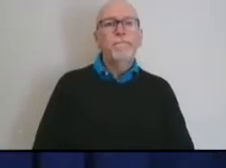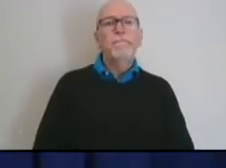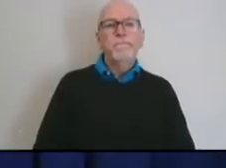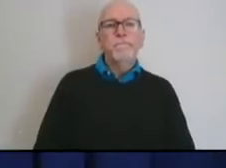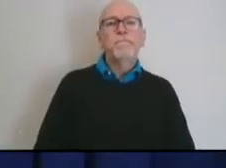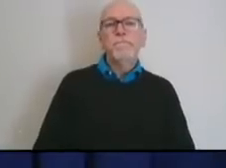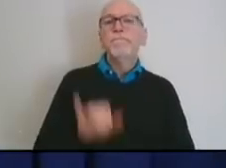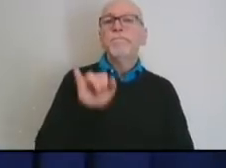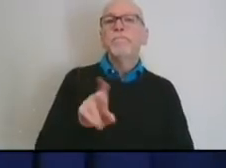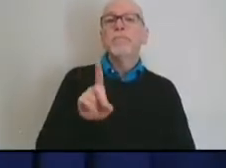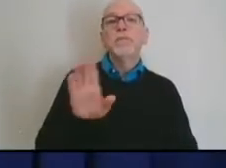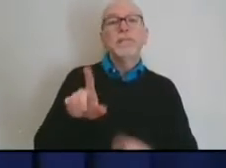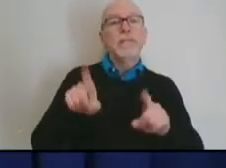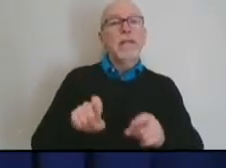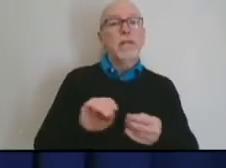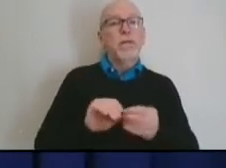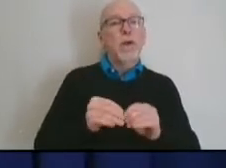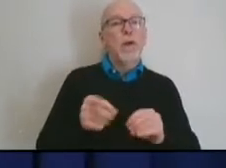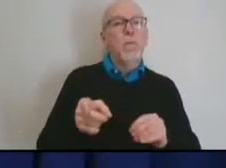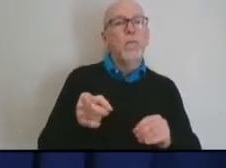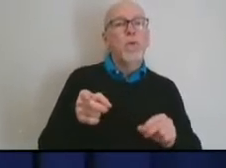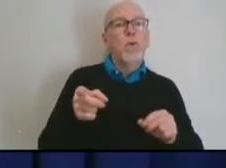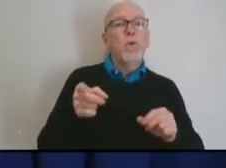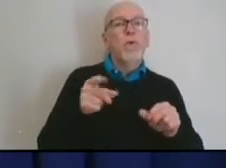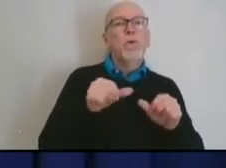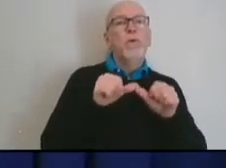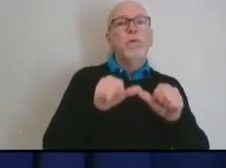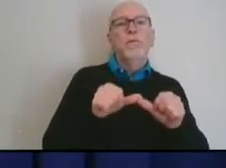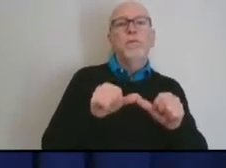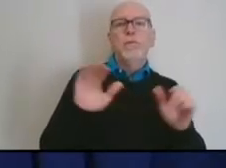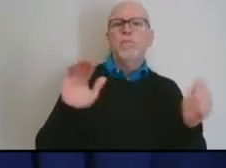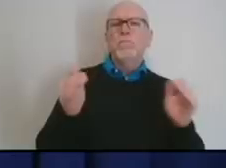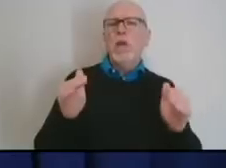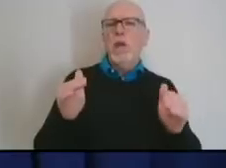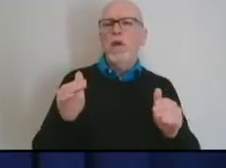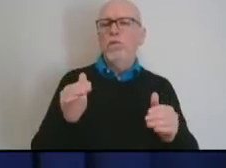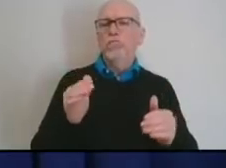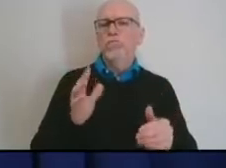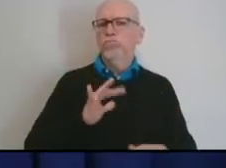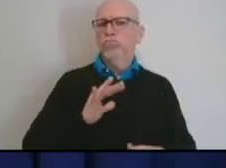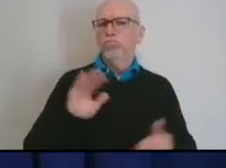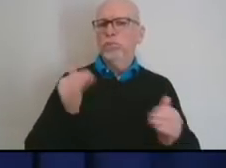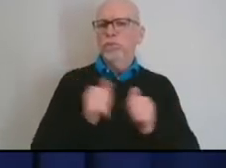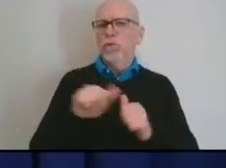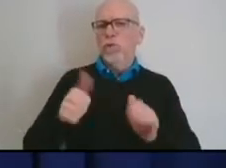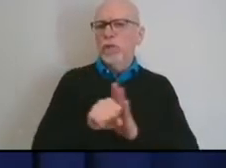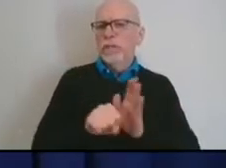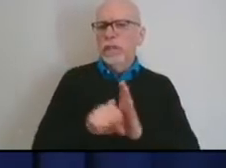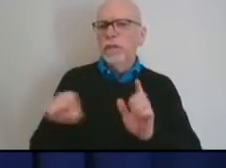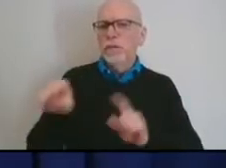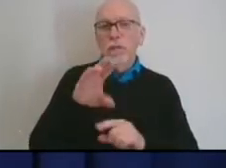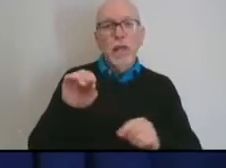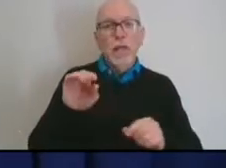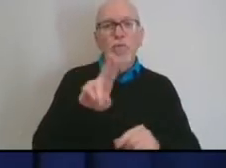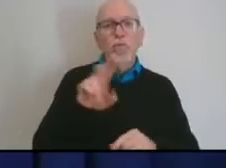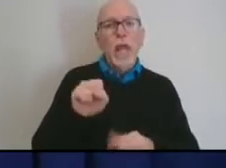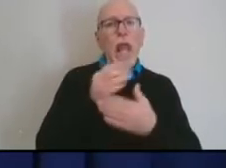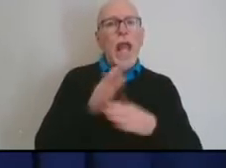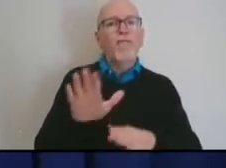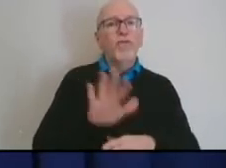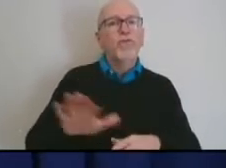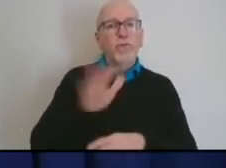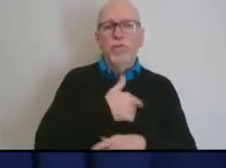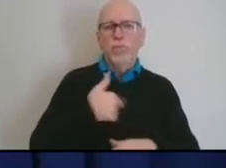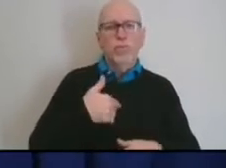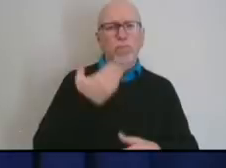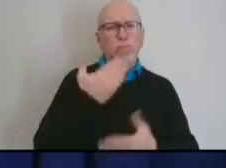numbers continue to compare very favorably to all the states around us and to the U.S. average. I do believe,